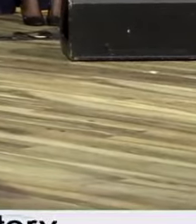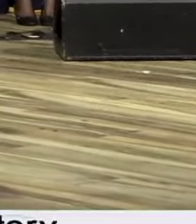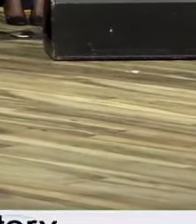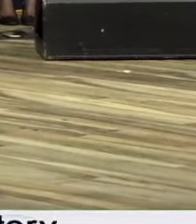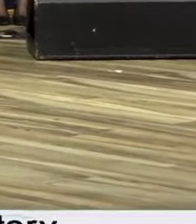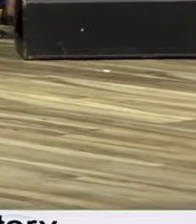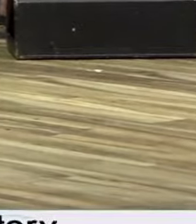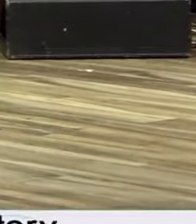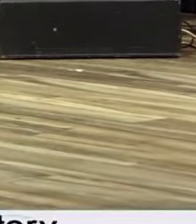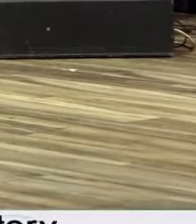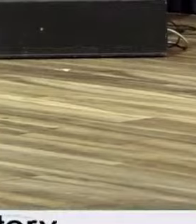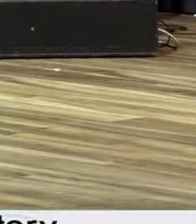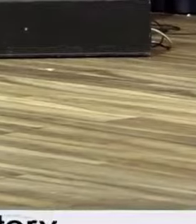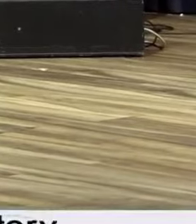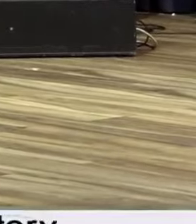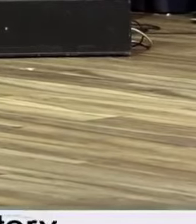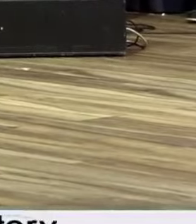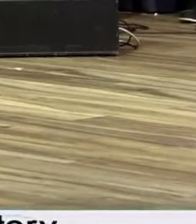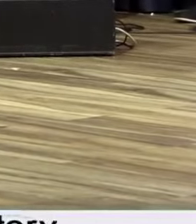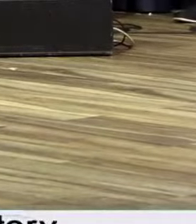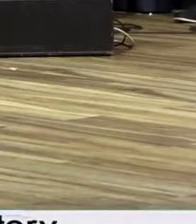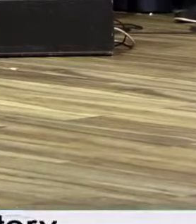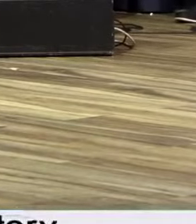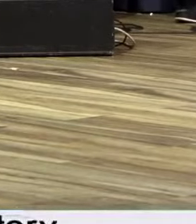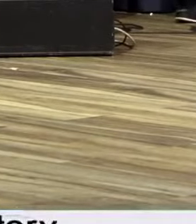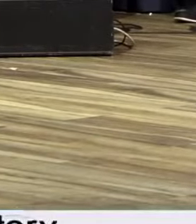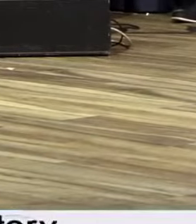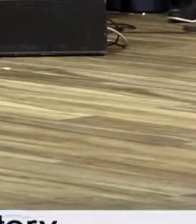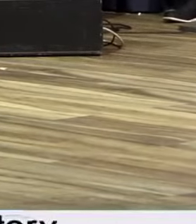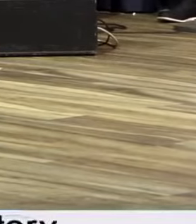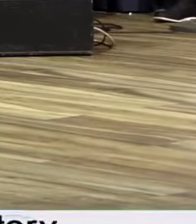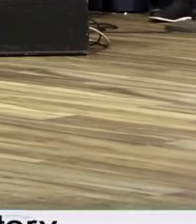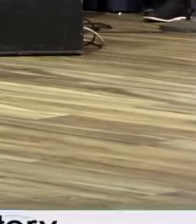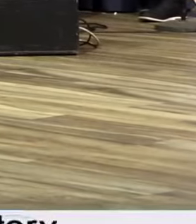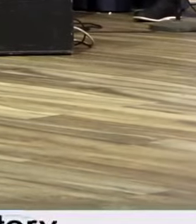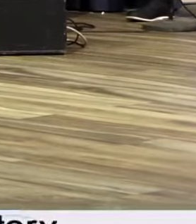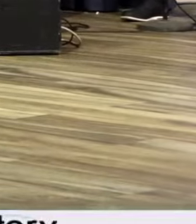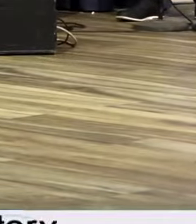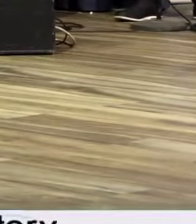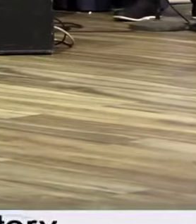tried to make you lose your faith.